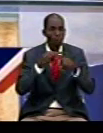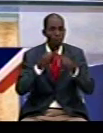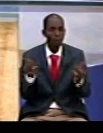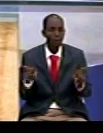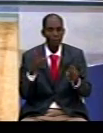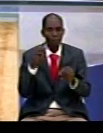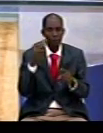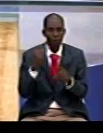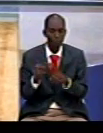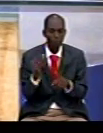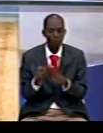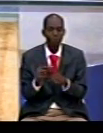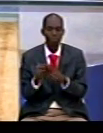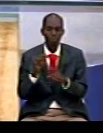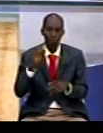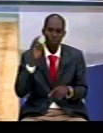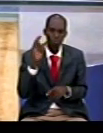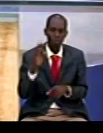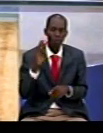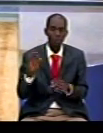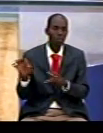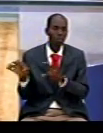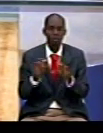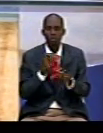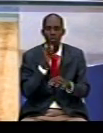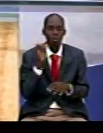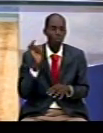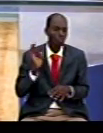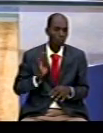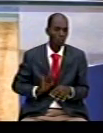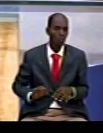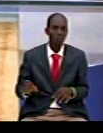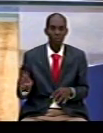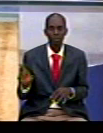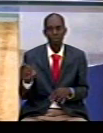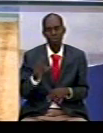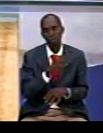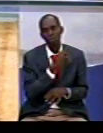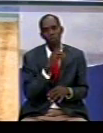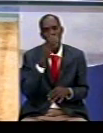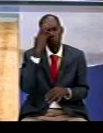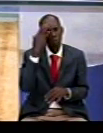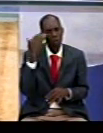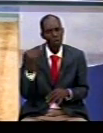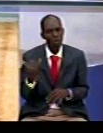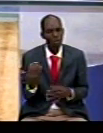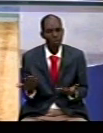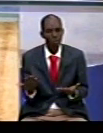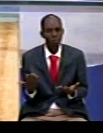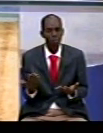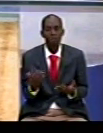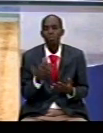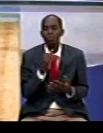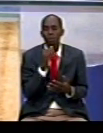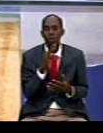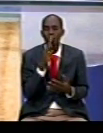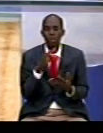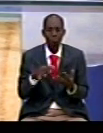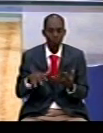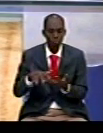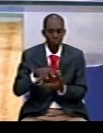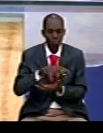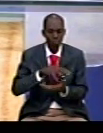the word preached did not profit them. Why? Not being mixed